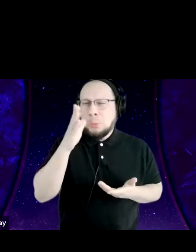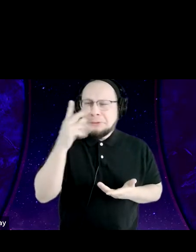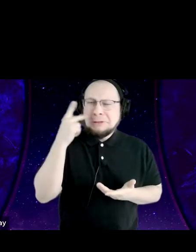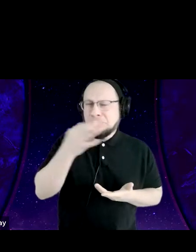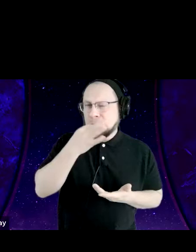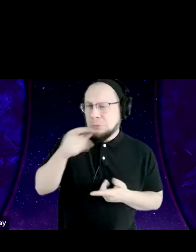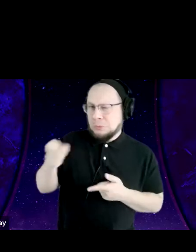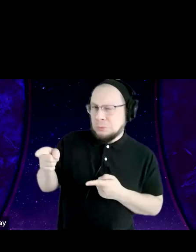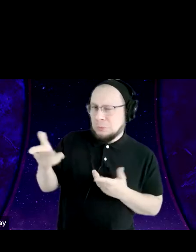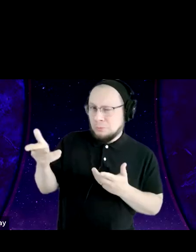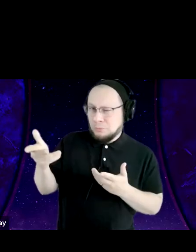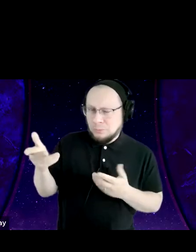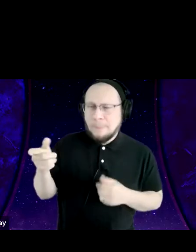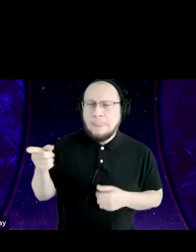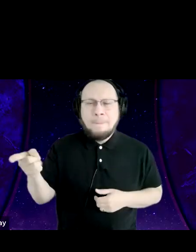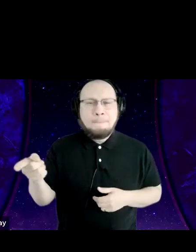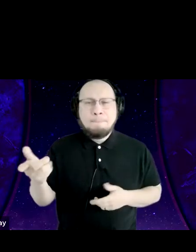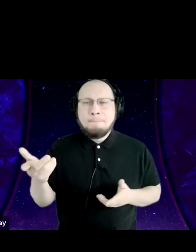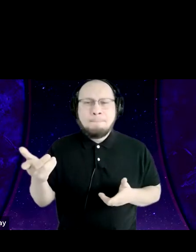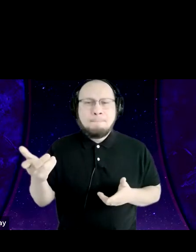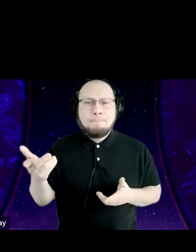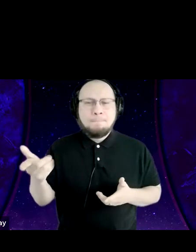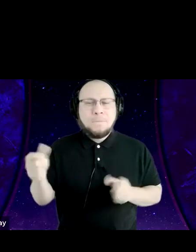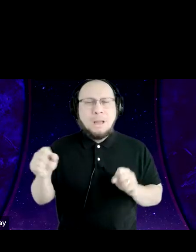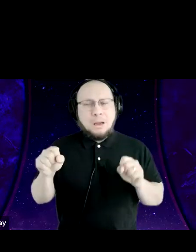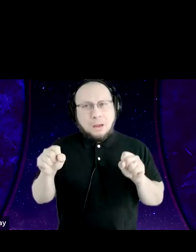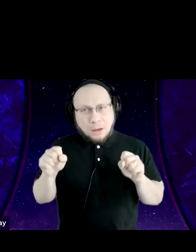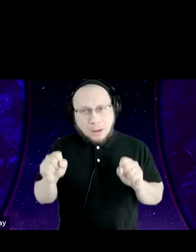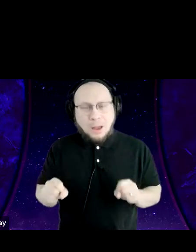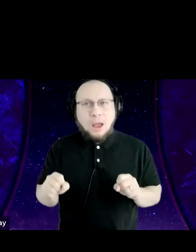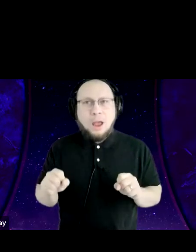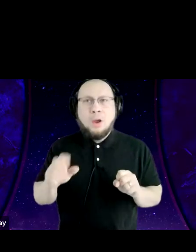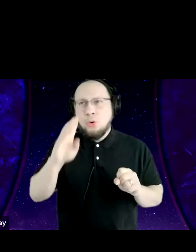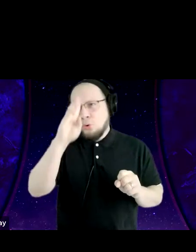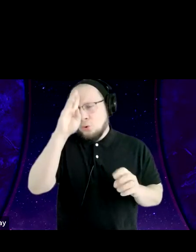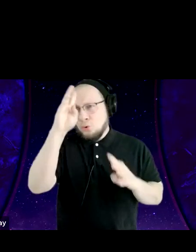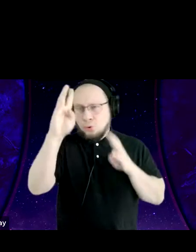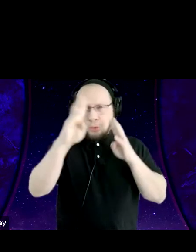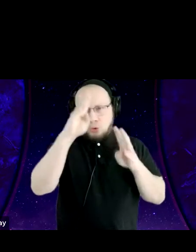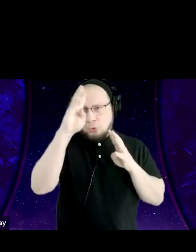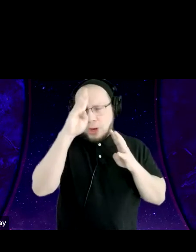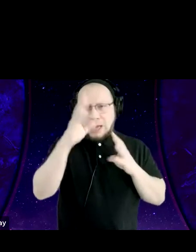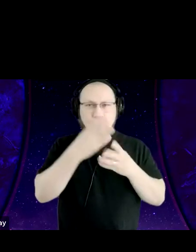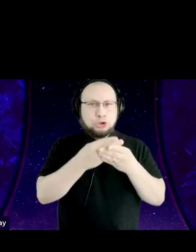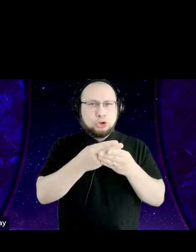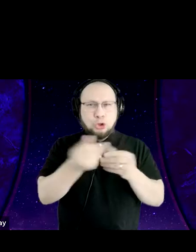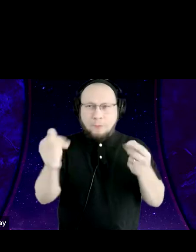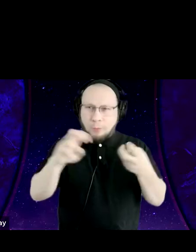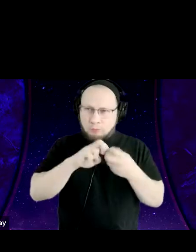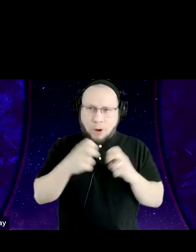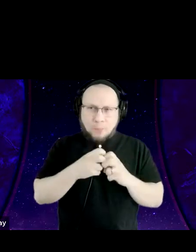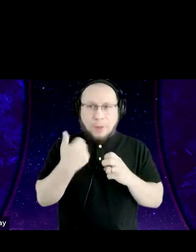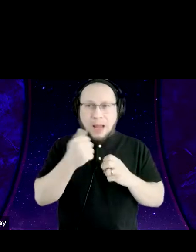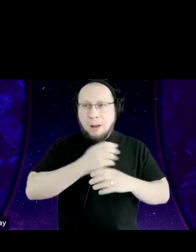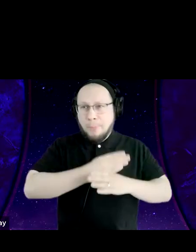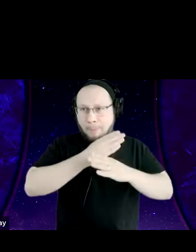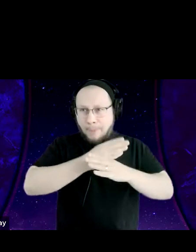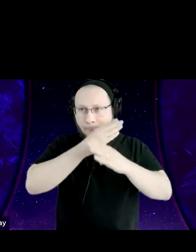second, they have an ability to, like I said, creatively think around all of the things that